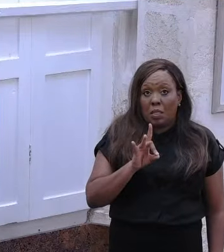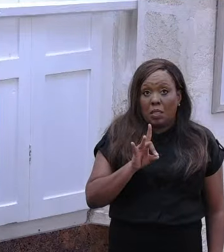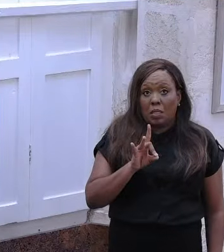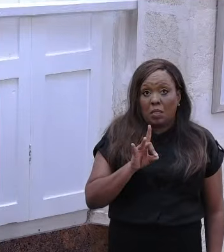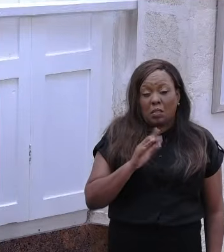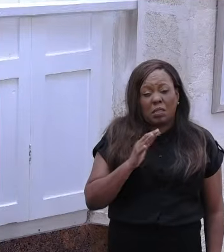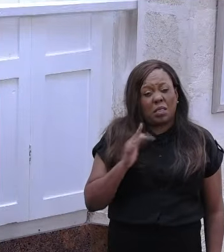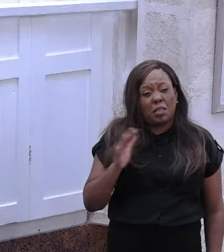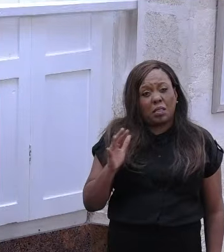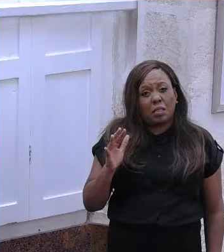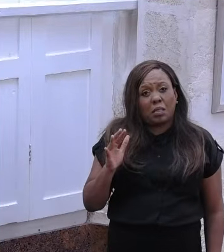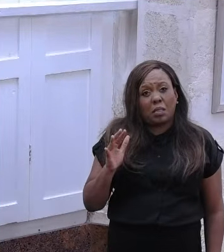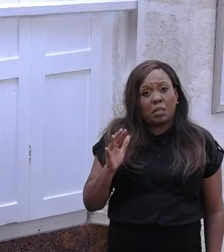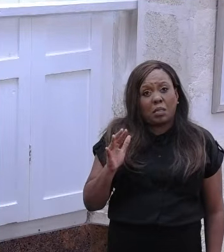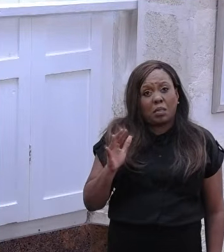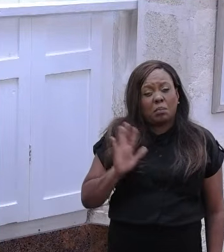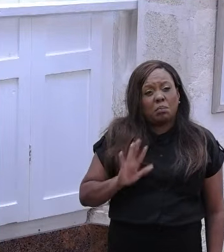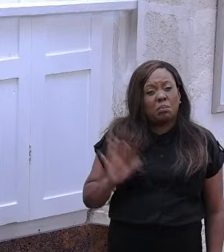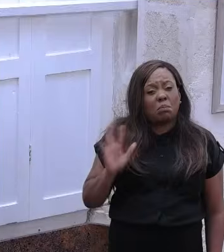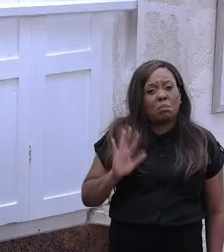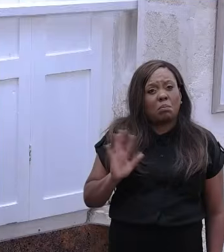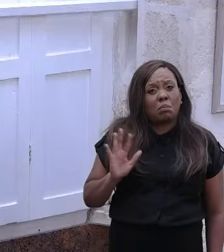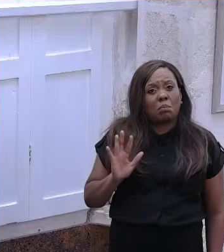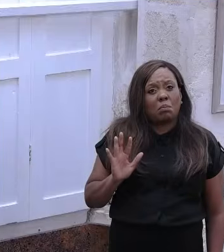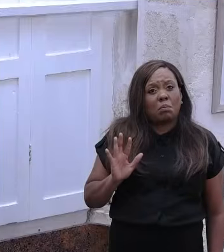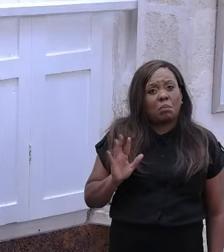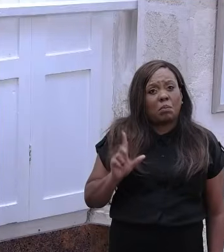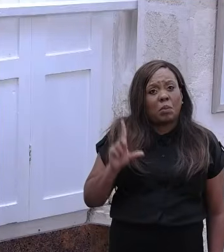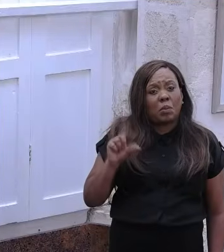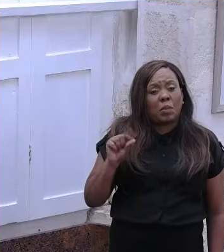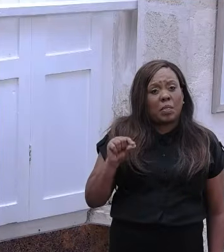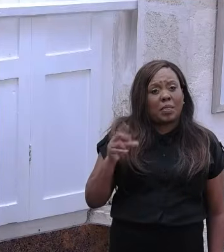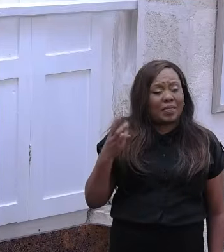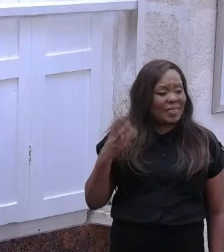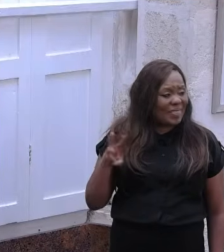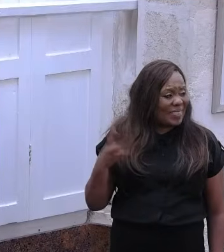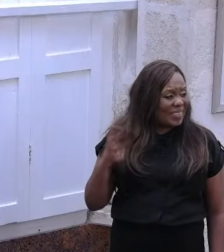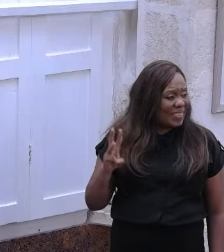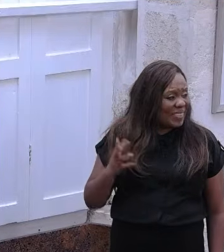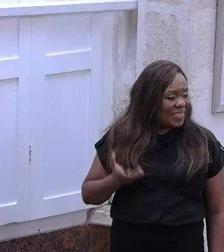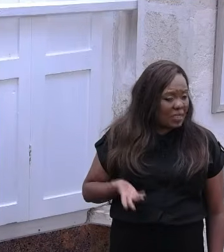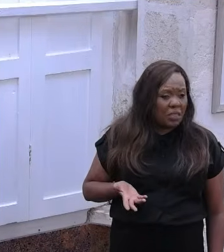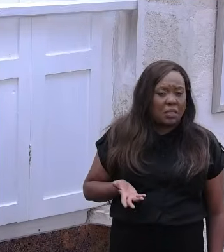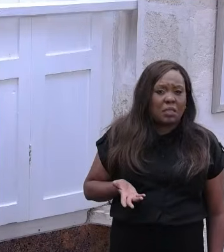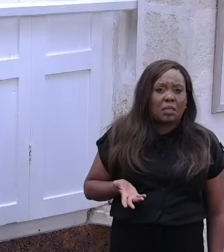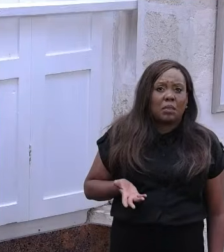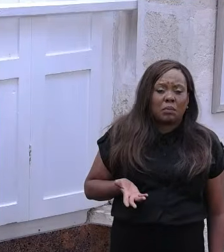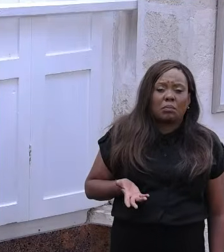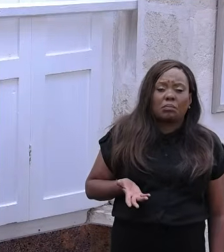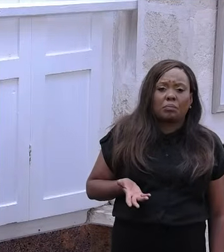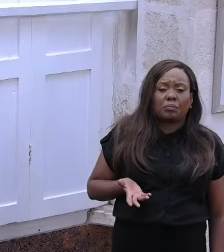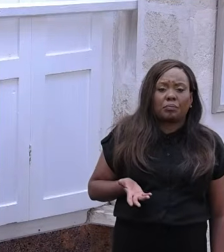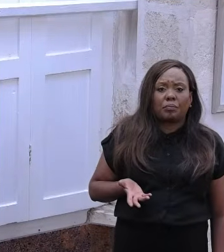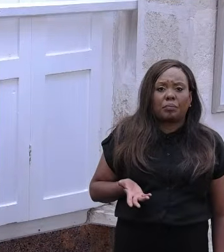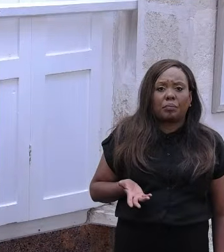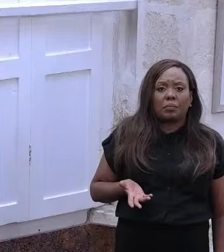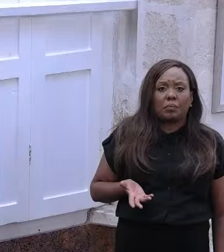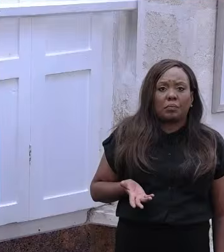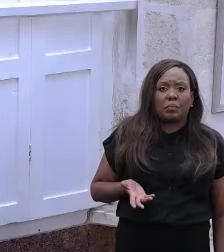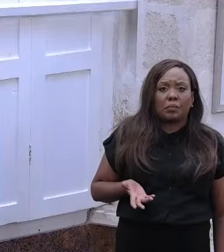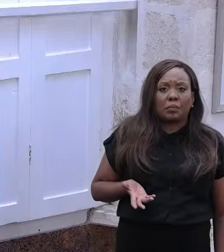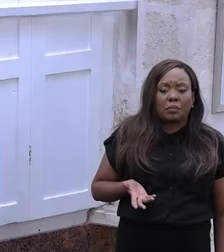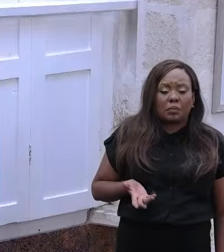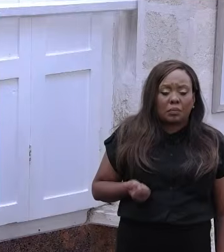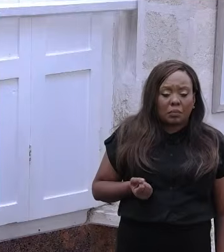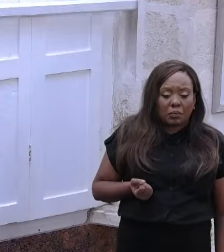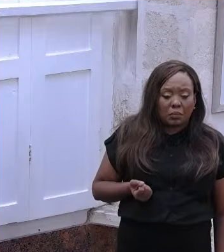to about 2016 or so, what would have happened, a lot of young people, knowing